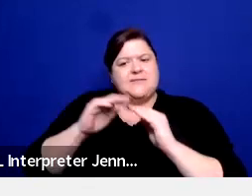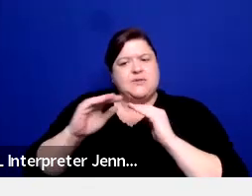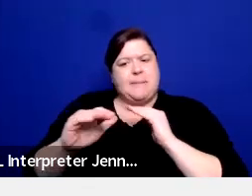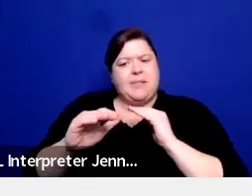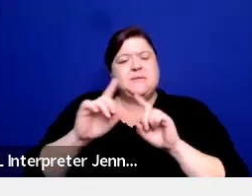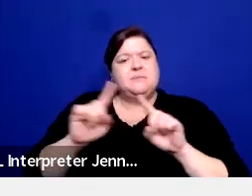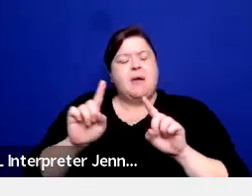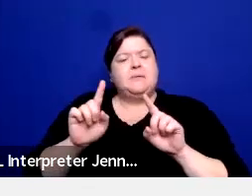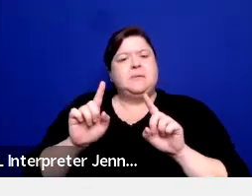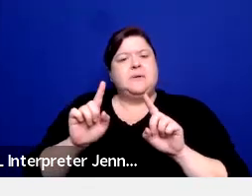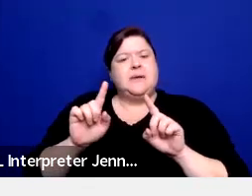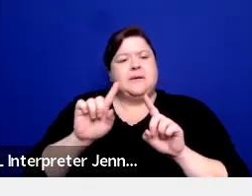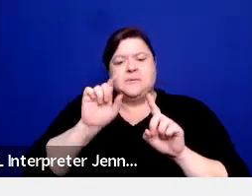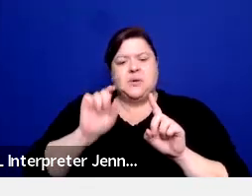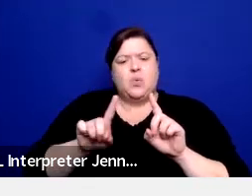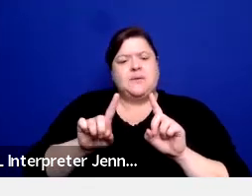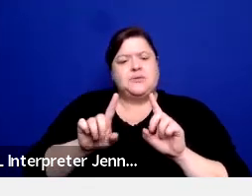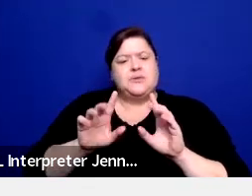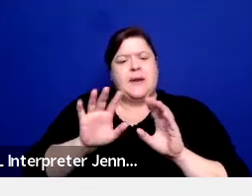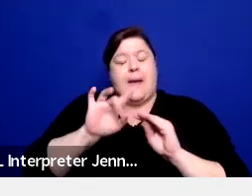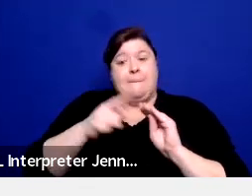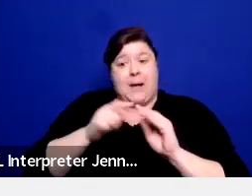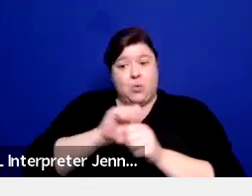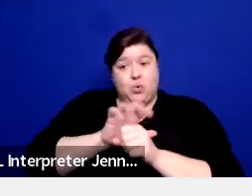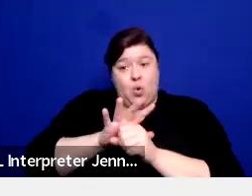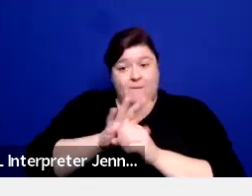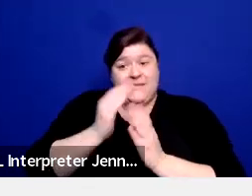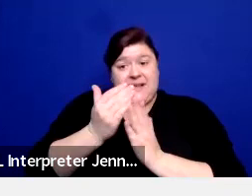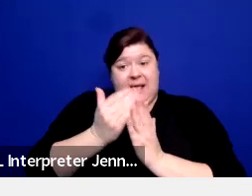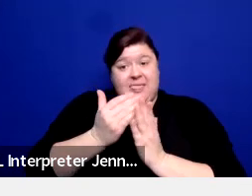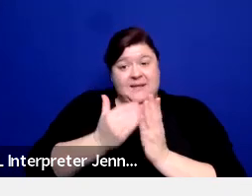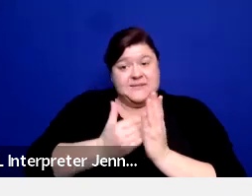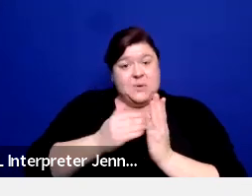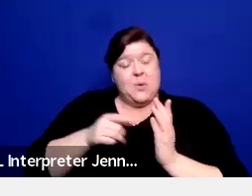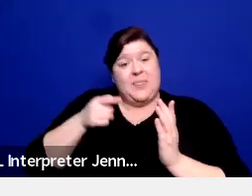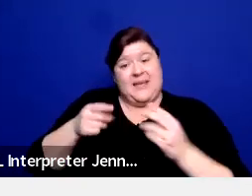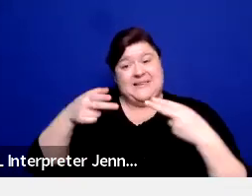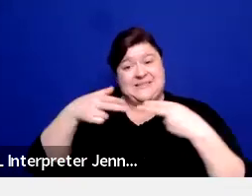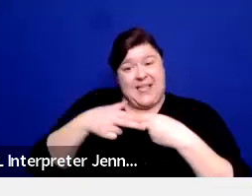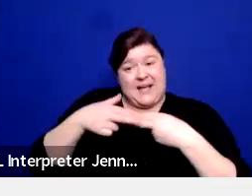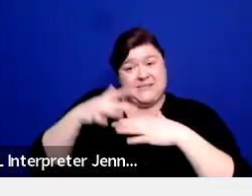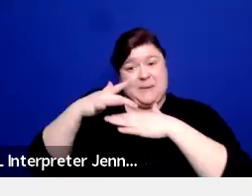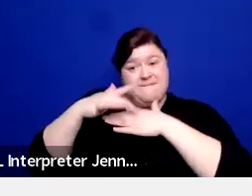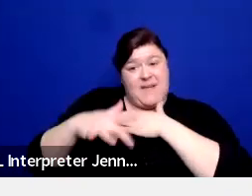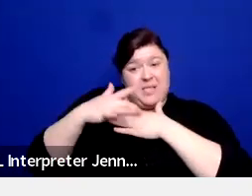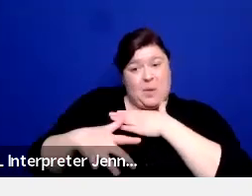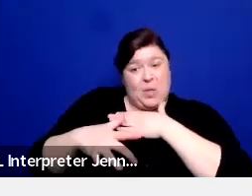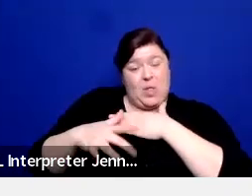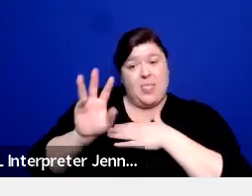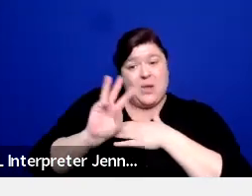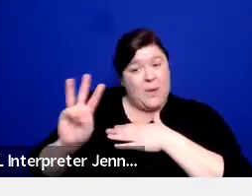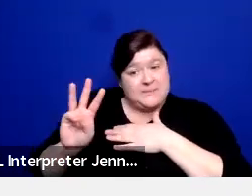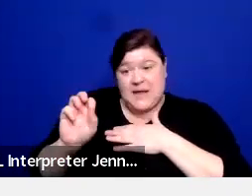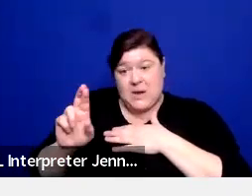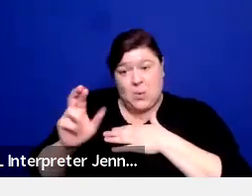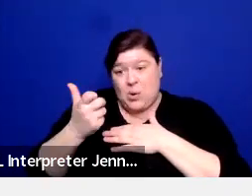asked about the COVID guidelines. Will these slides be available on the website or